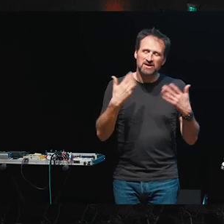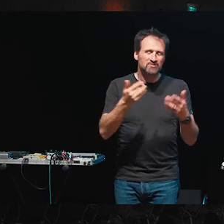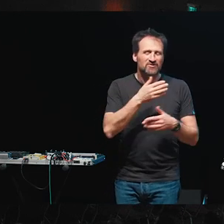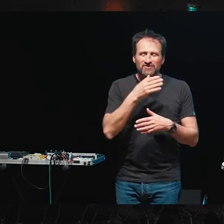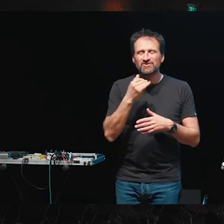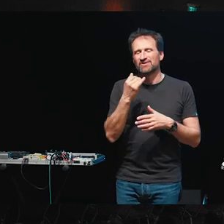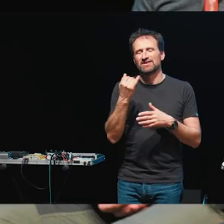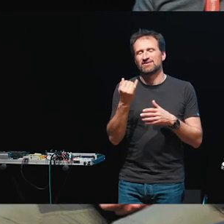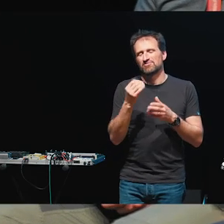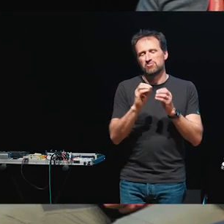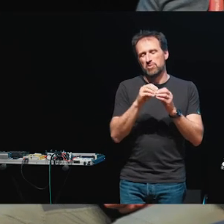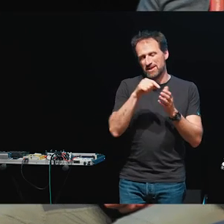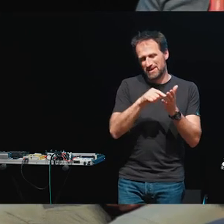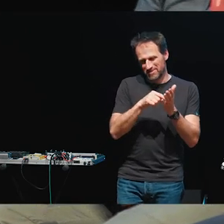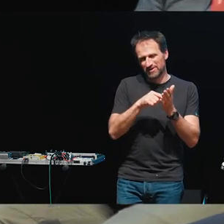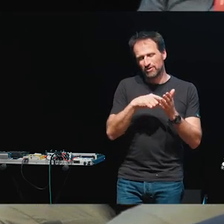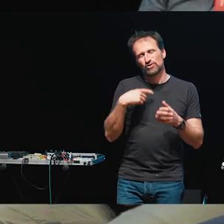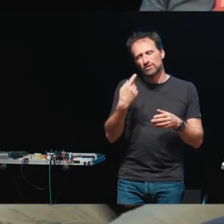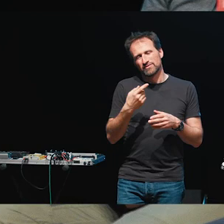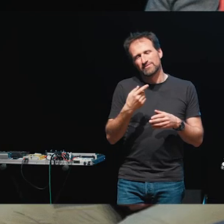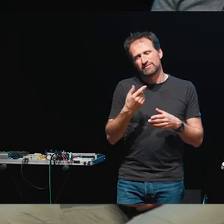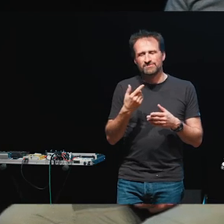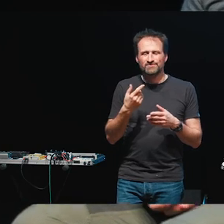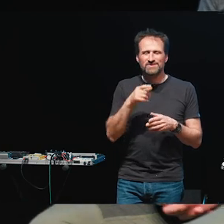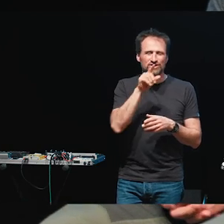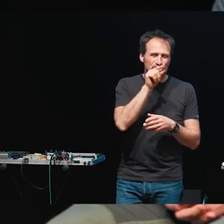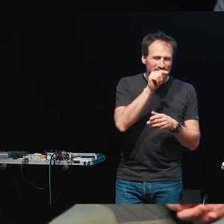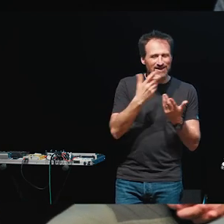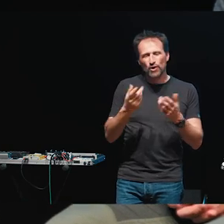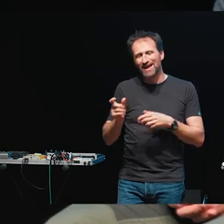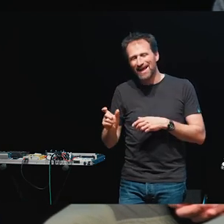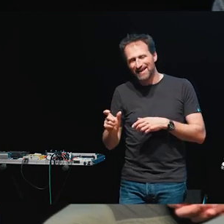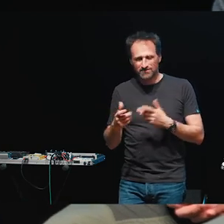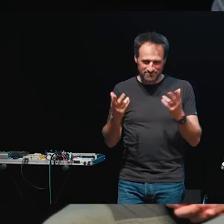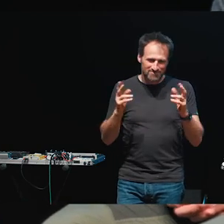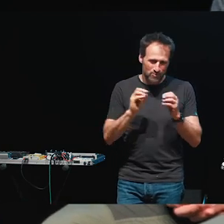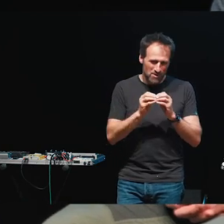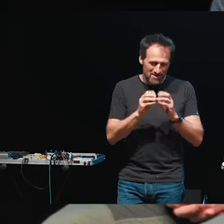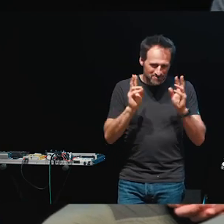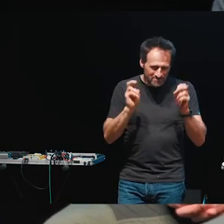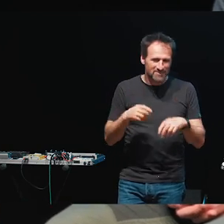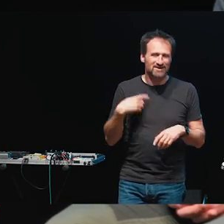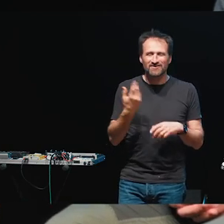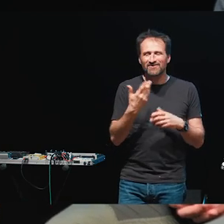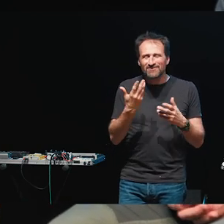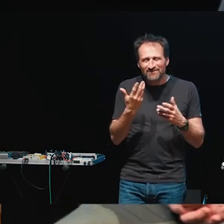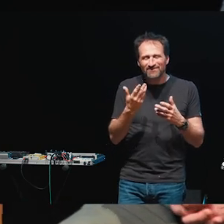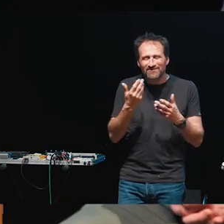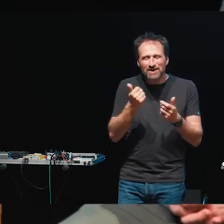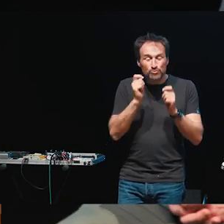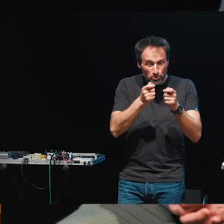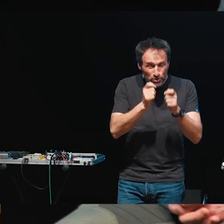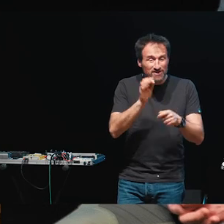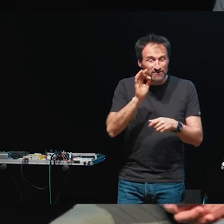out here, and there's a bit of a chicken and the egg problem as far as like finding a language that fully utilizes the garbage collection proposal. I can tell you it is